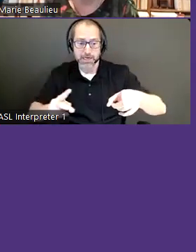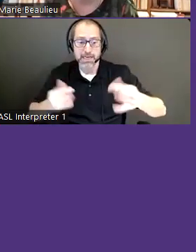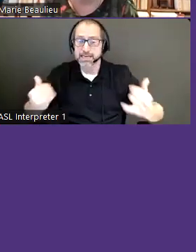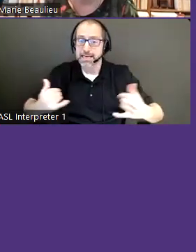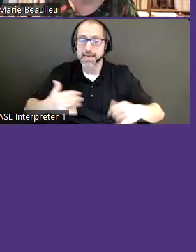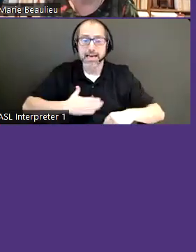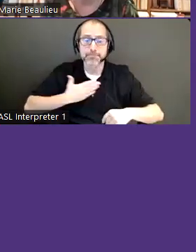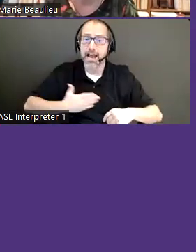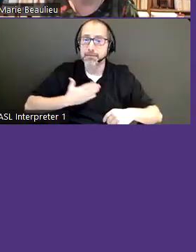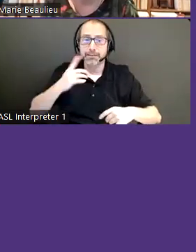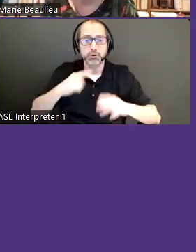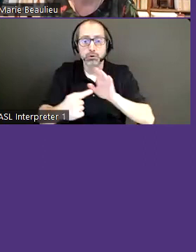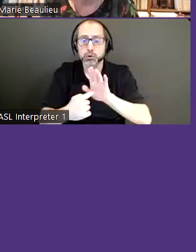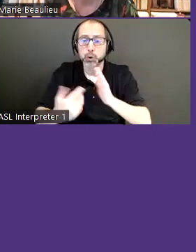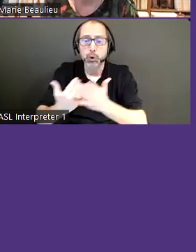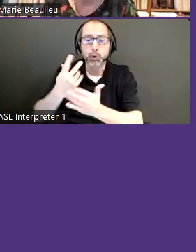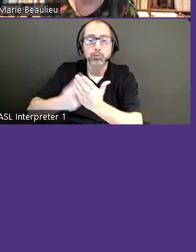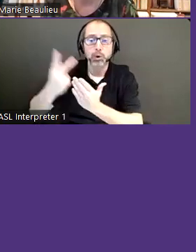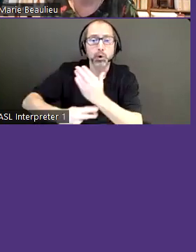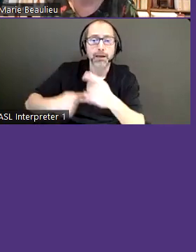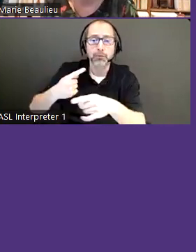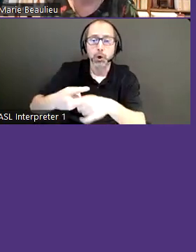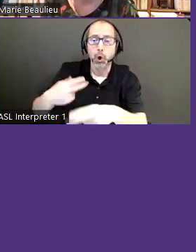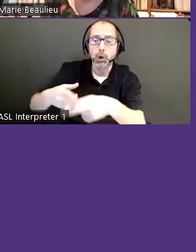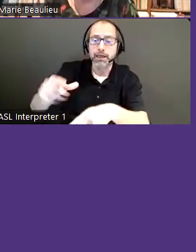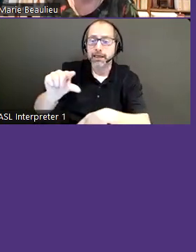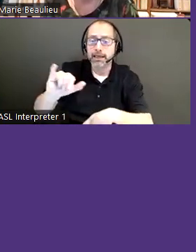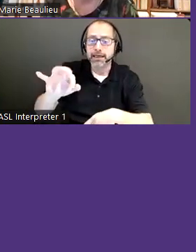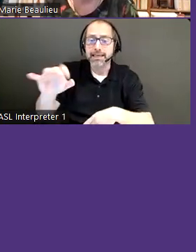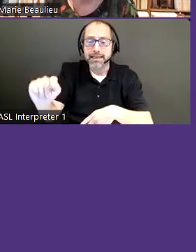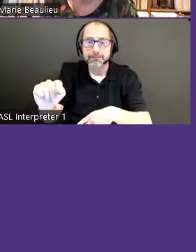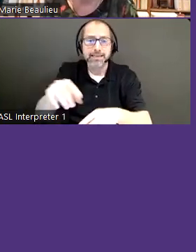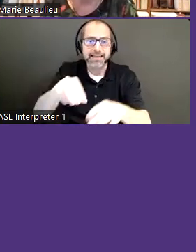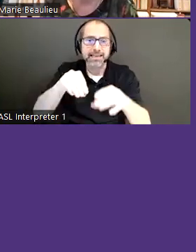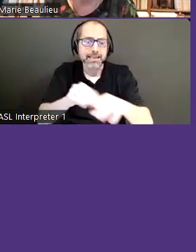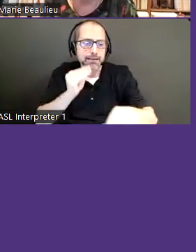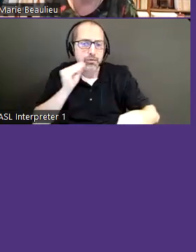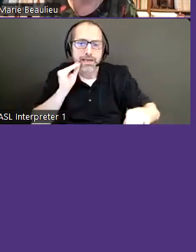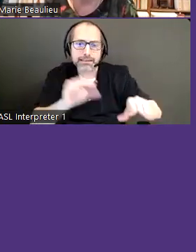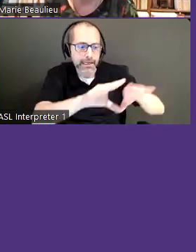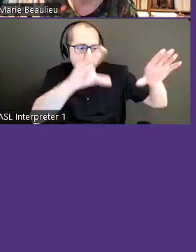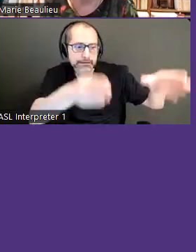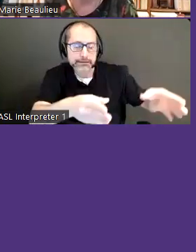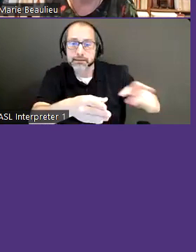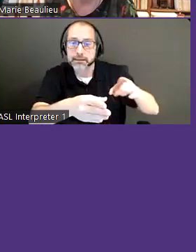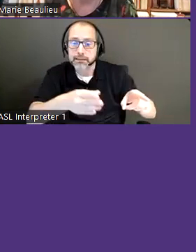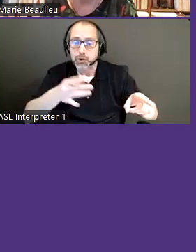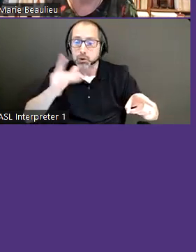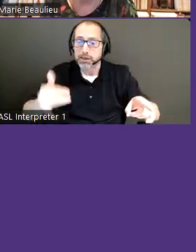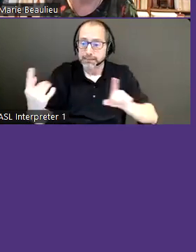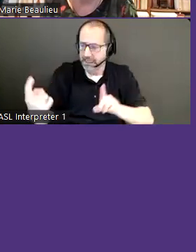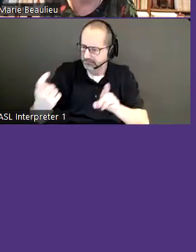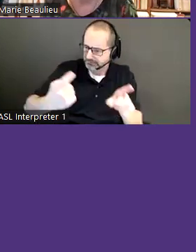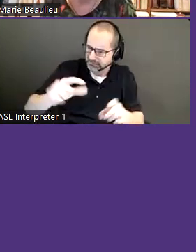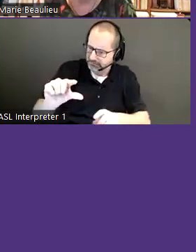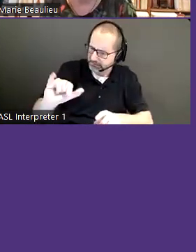a program that is called Gift in Residence. So what is a gift in residence? Well, I'm